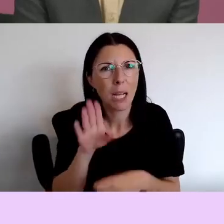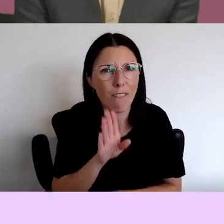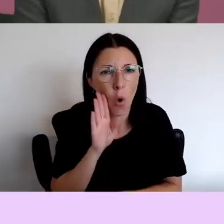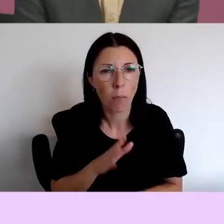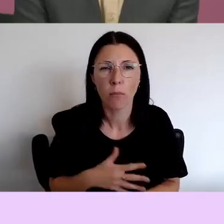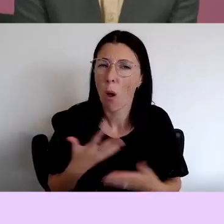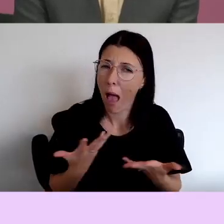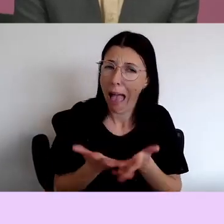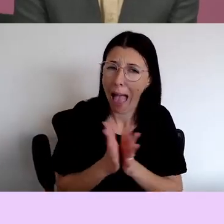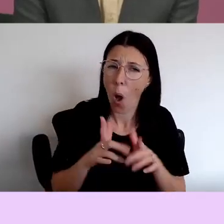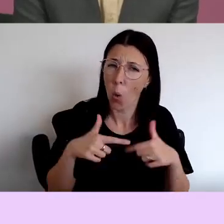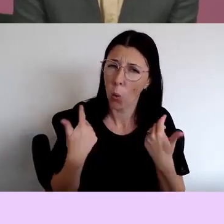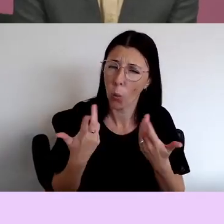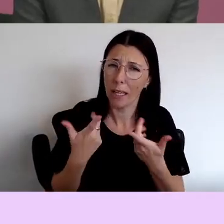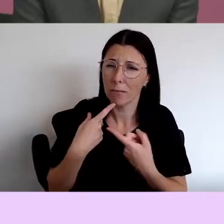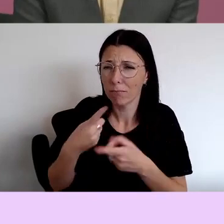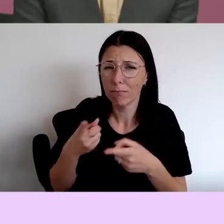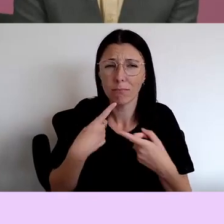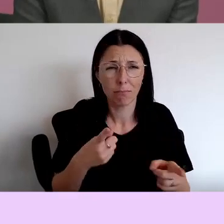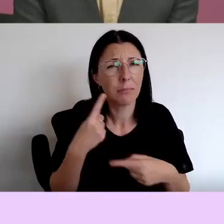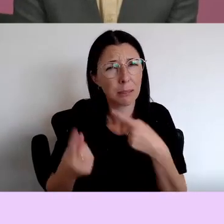standards and values expected of a public officer?